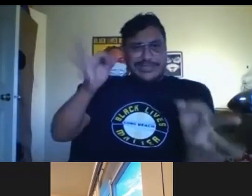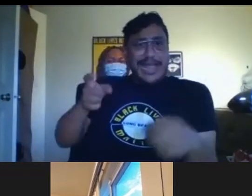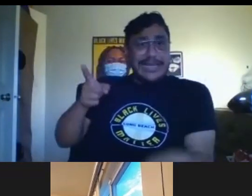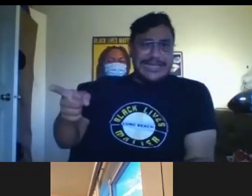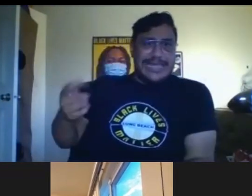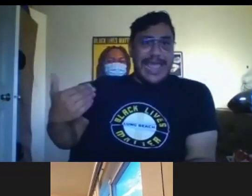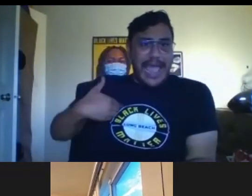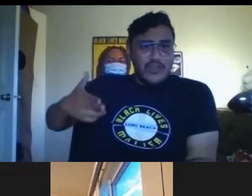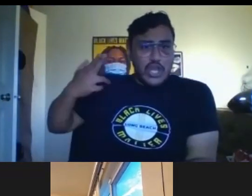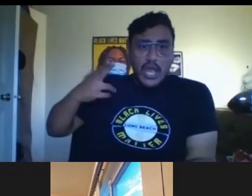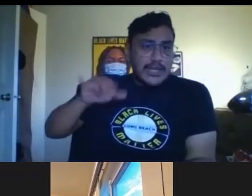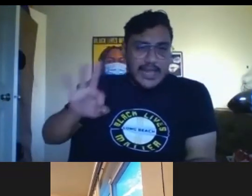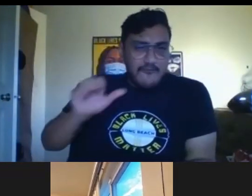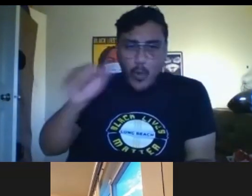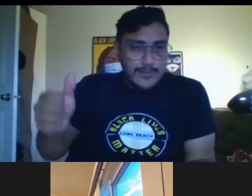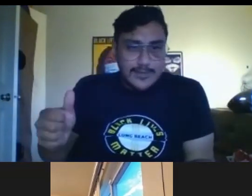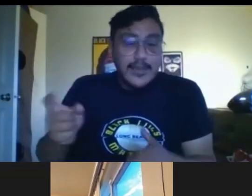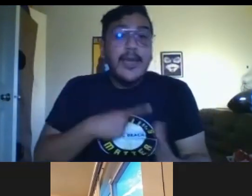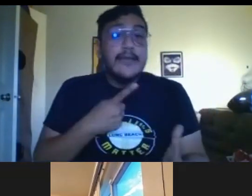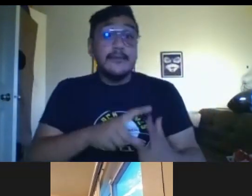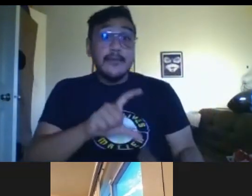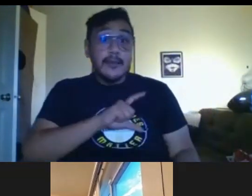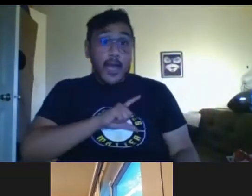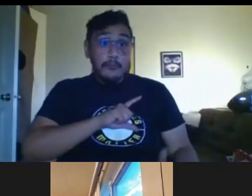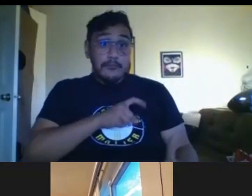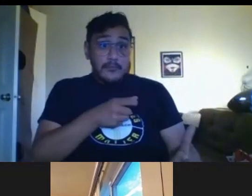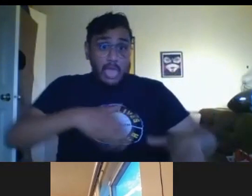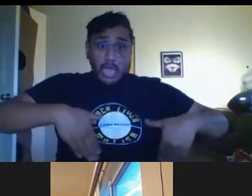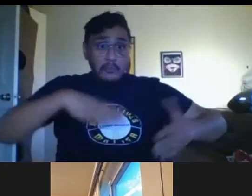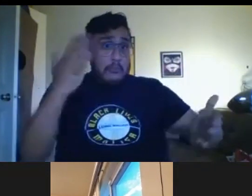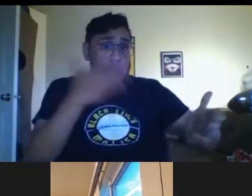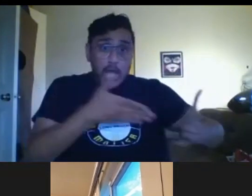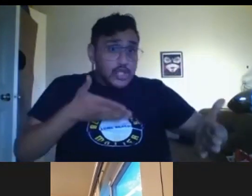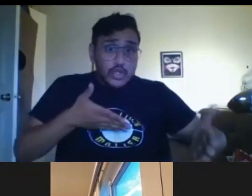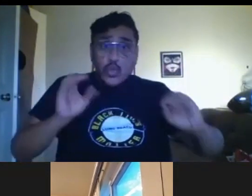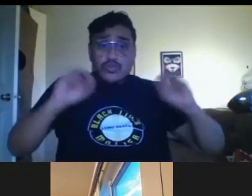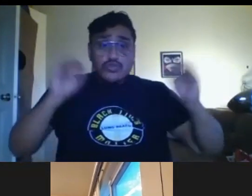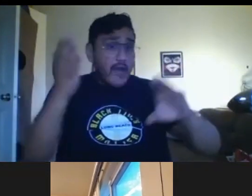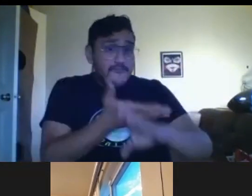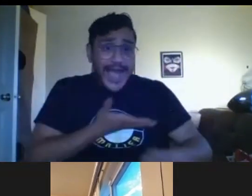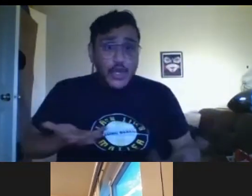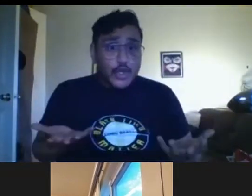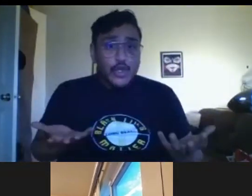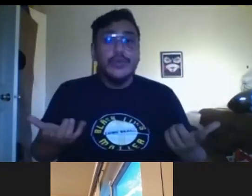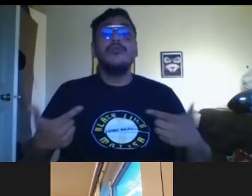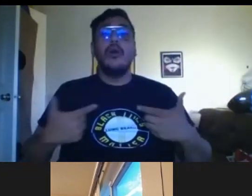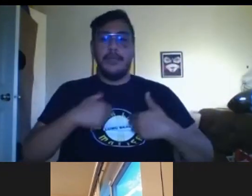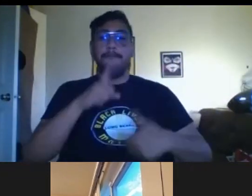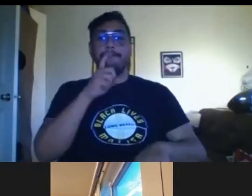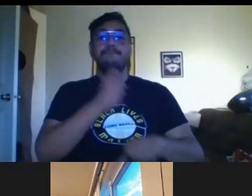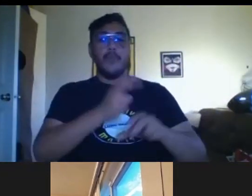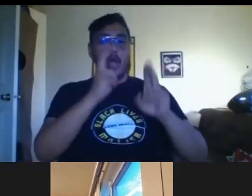wasn't? And then the cop has not even been prosecuted nor fired. So I'm honored that